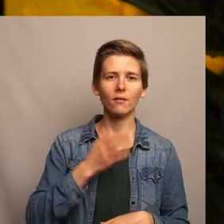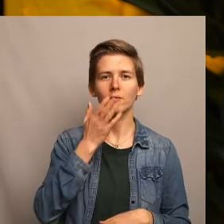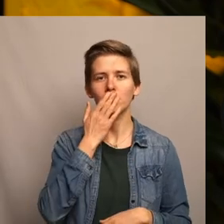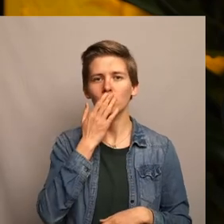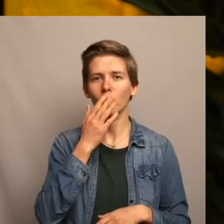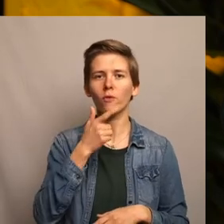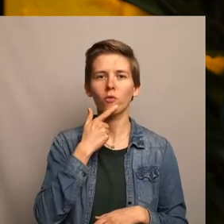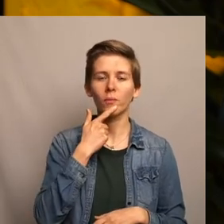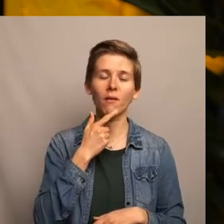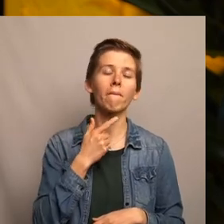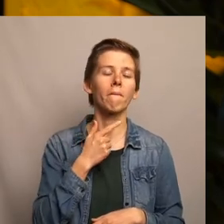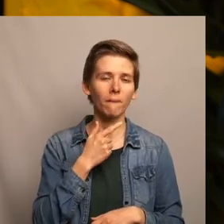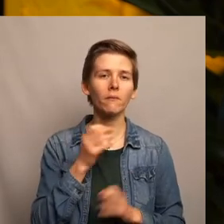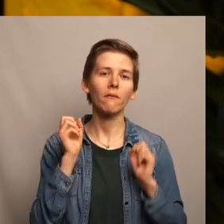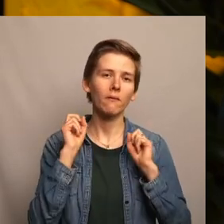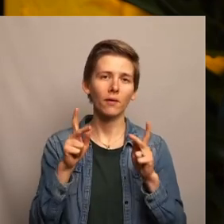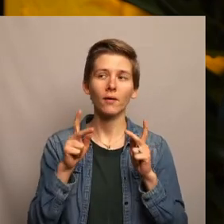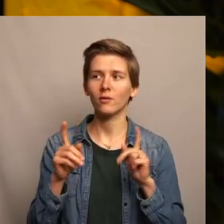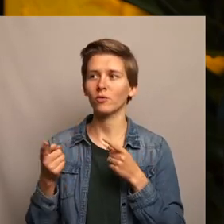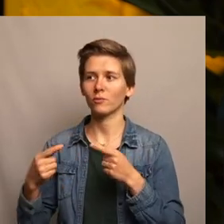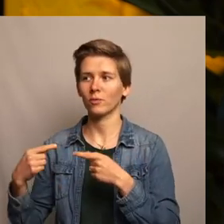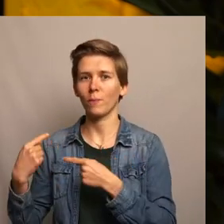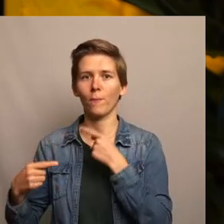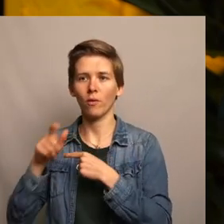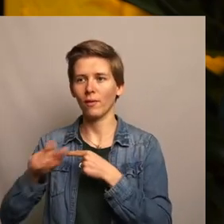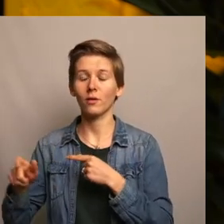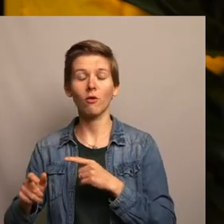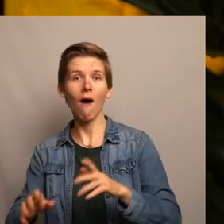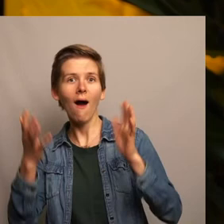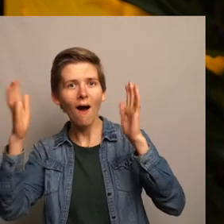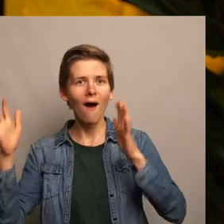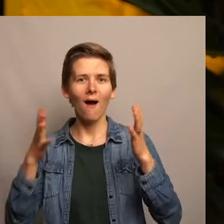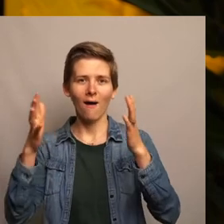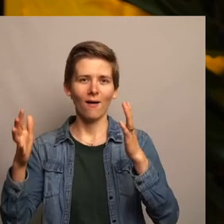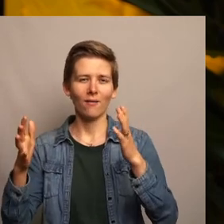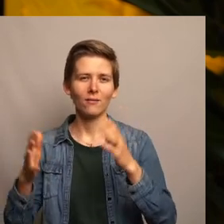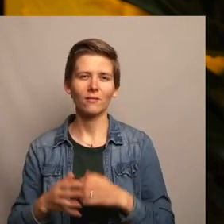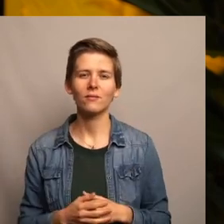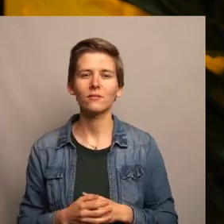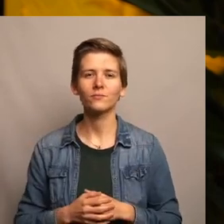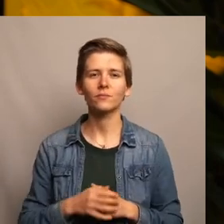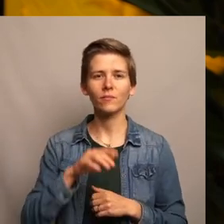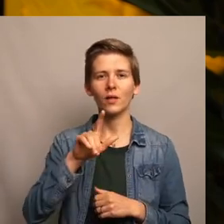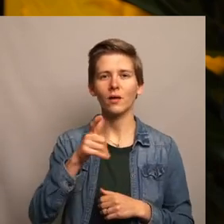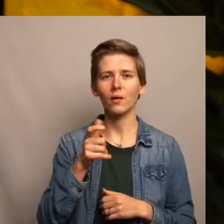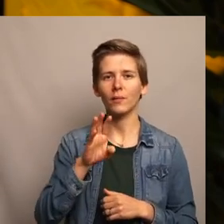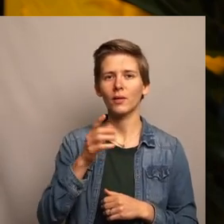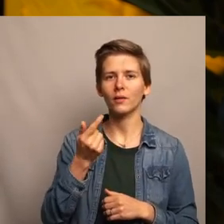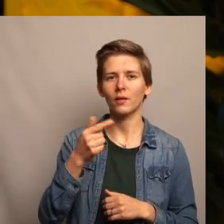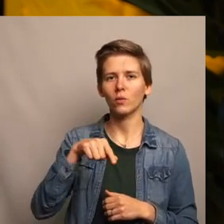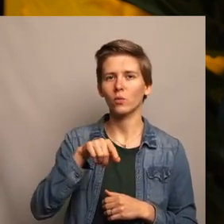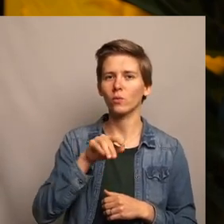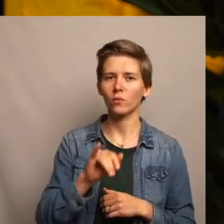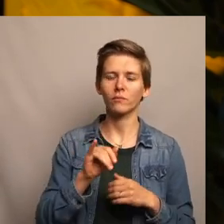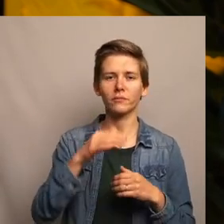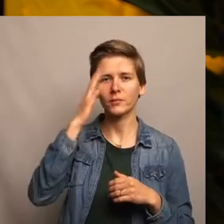has created like a sequence of like violence towards like LGBT people in Italy, that like every